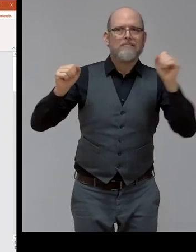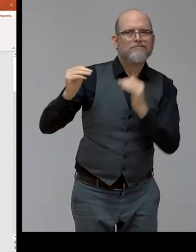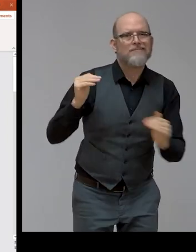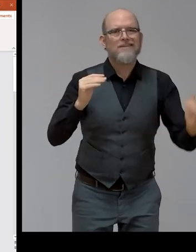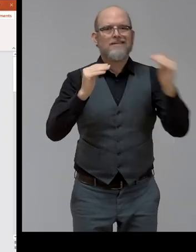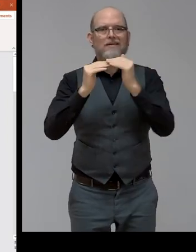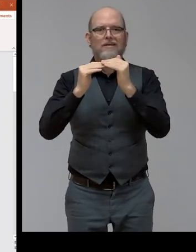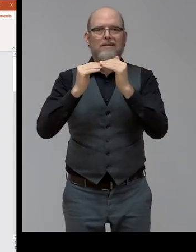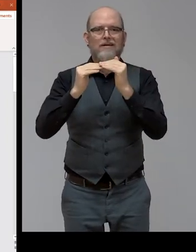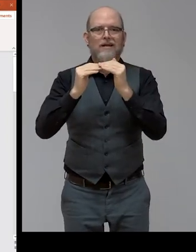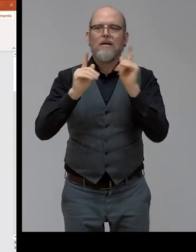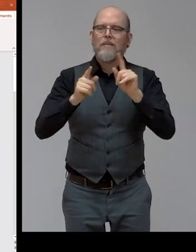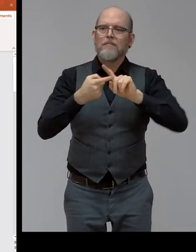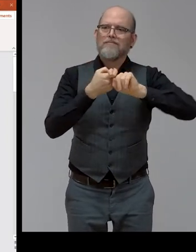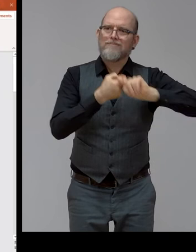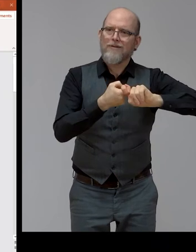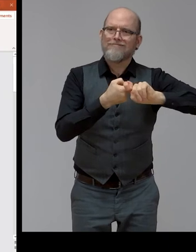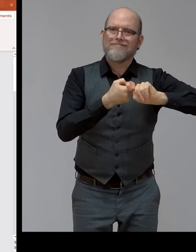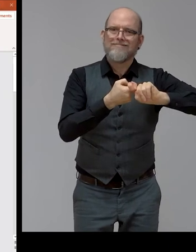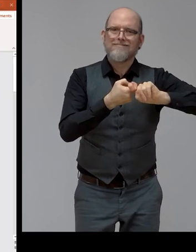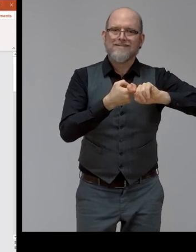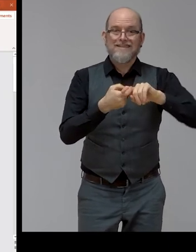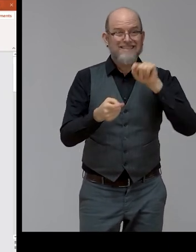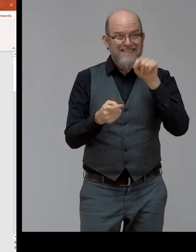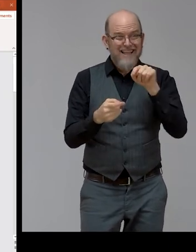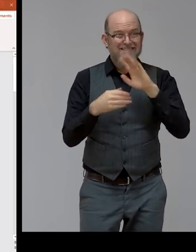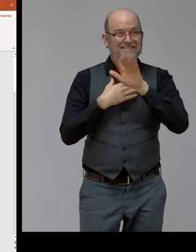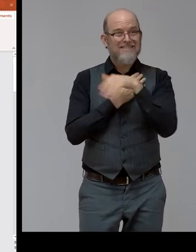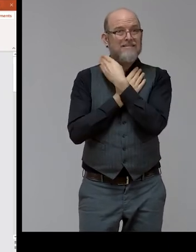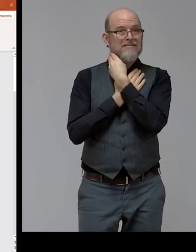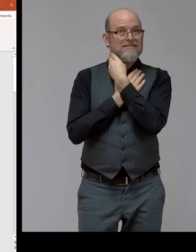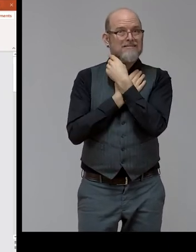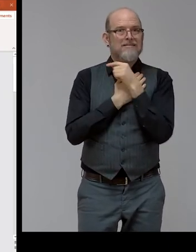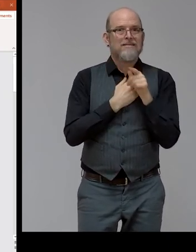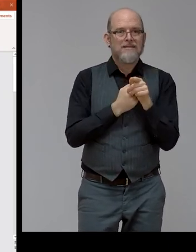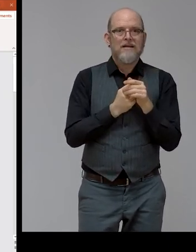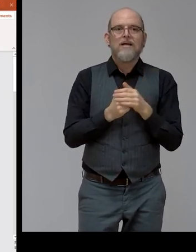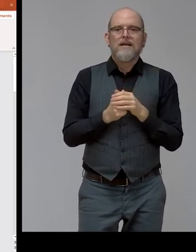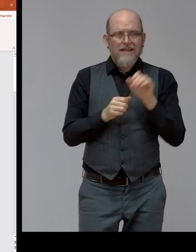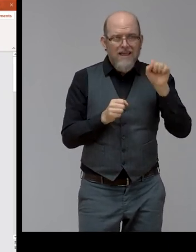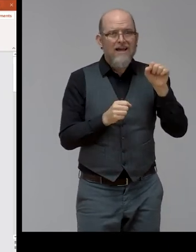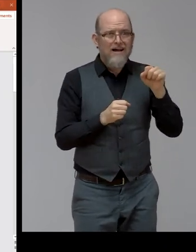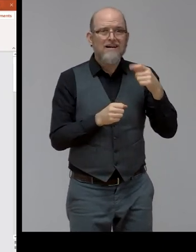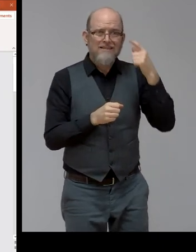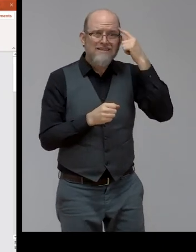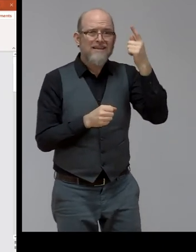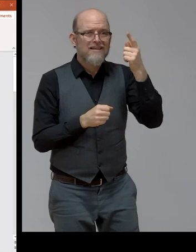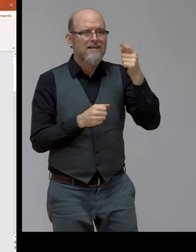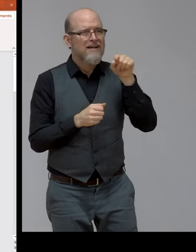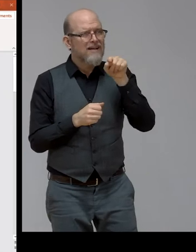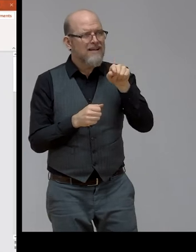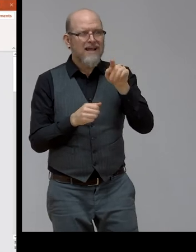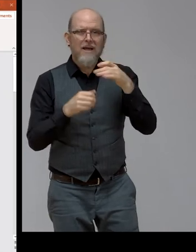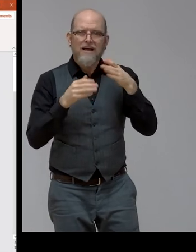in English, freedom, equality, and brotherhood. Of course, I would not go into a lot of detail about the amount